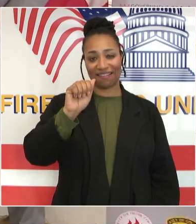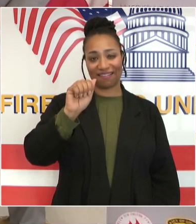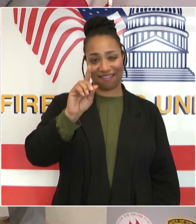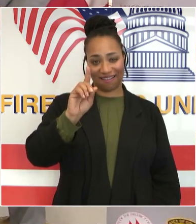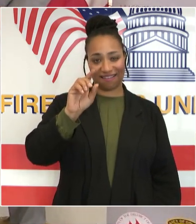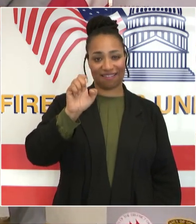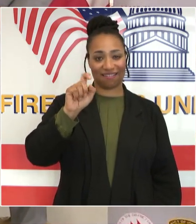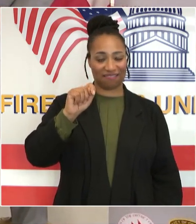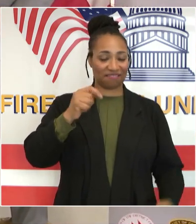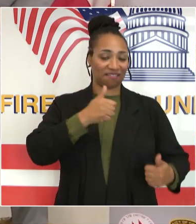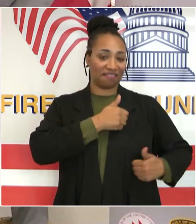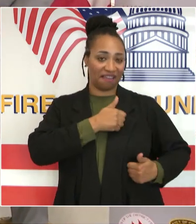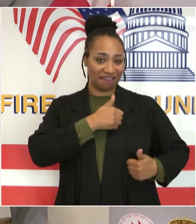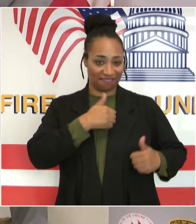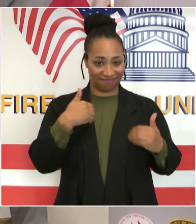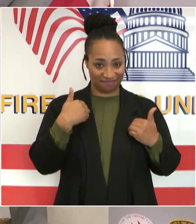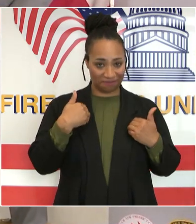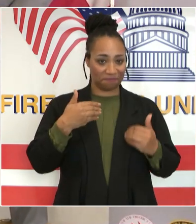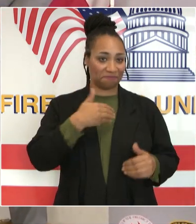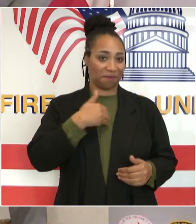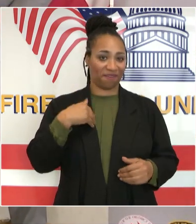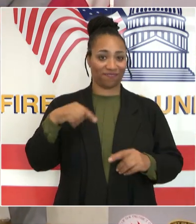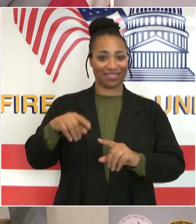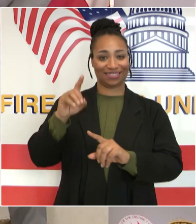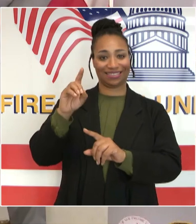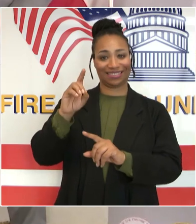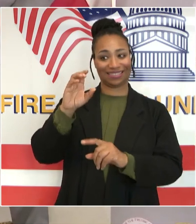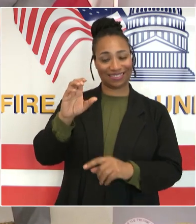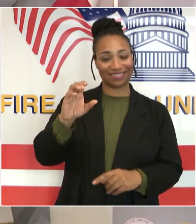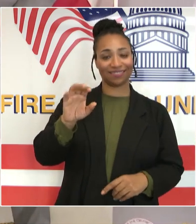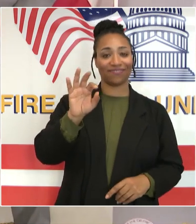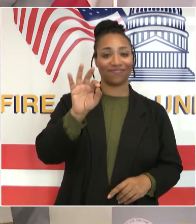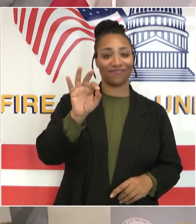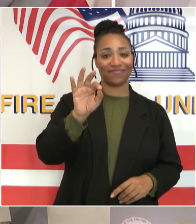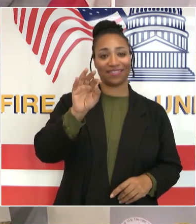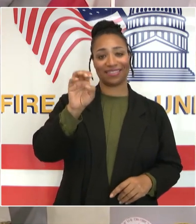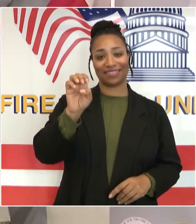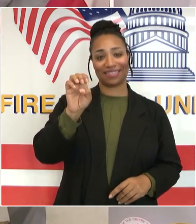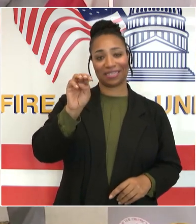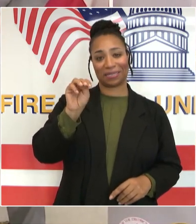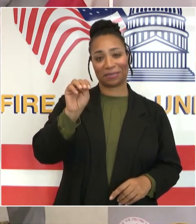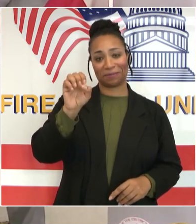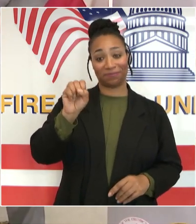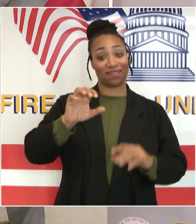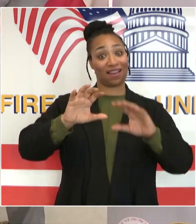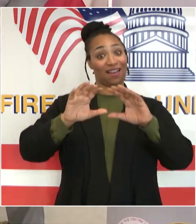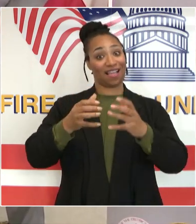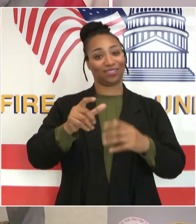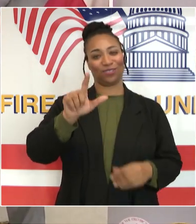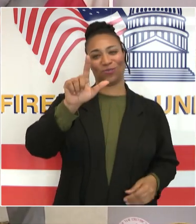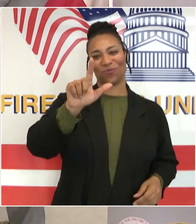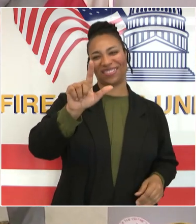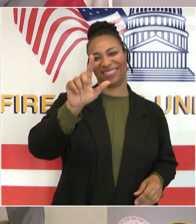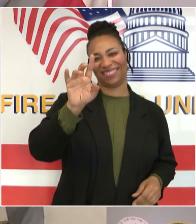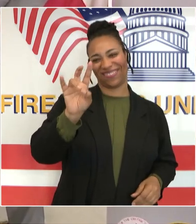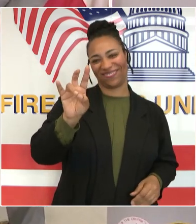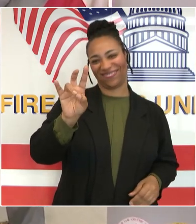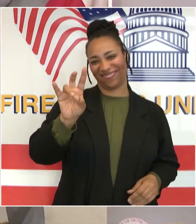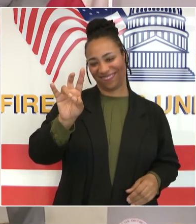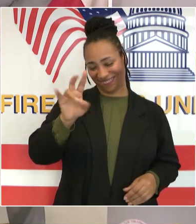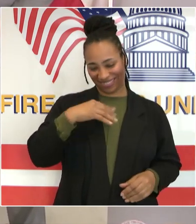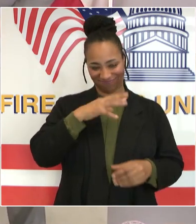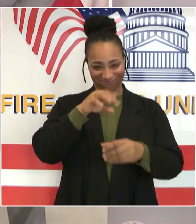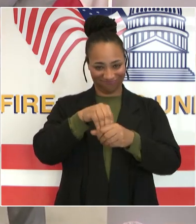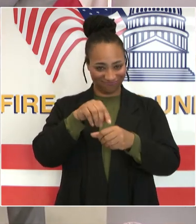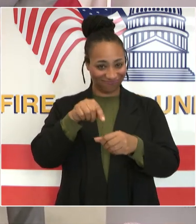the DC Fire and EMS Department's Cadet Class 27. I grew up in Ward 7 and graduated from